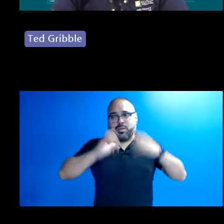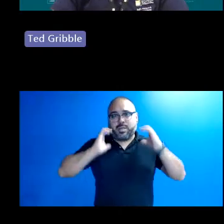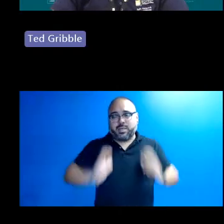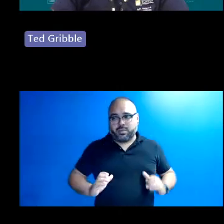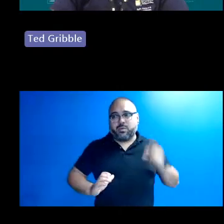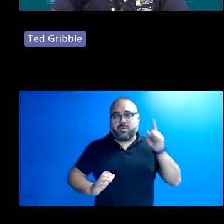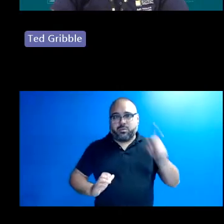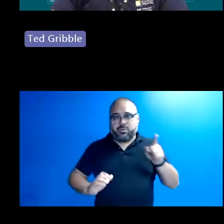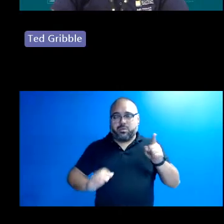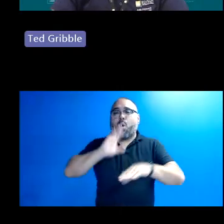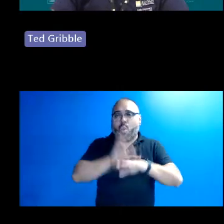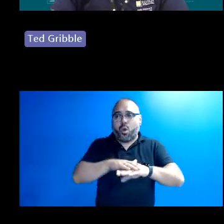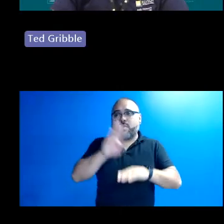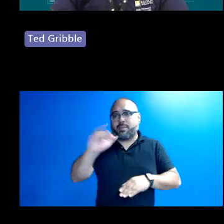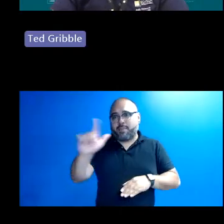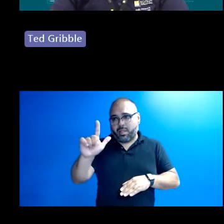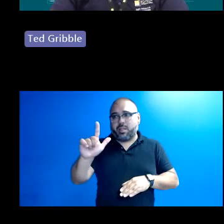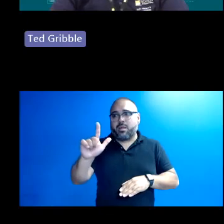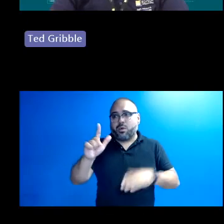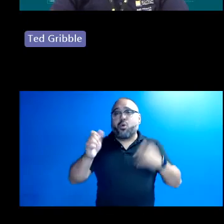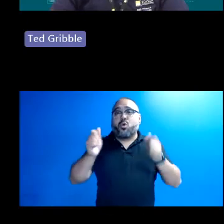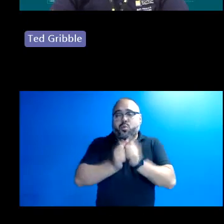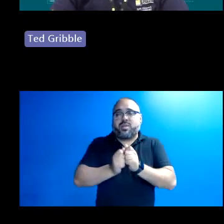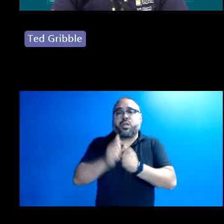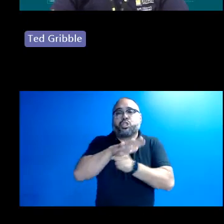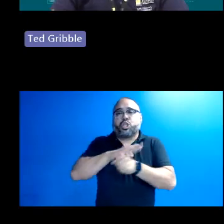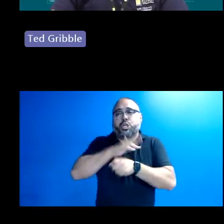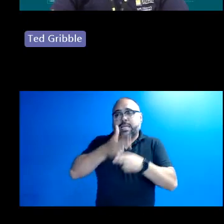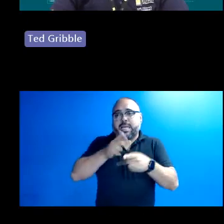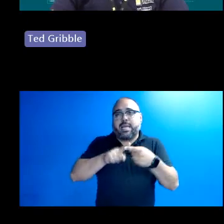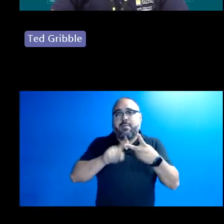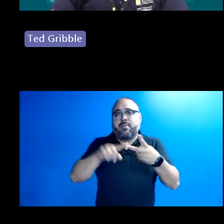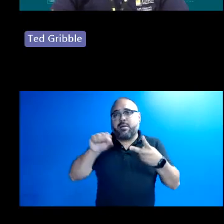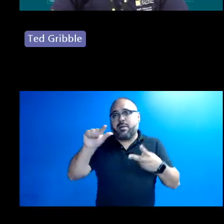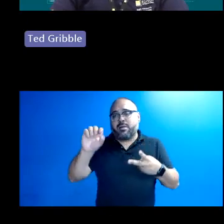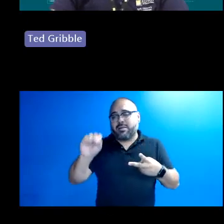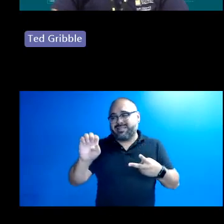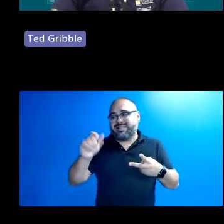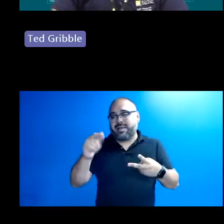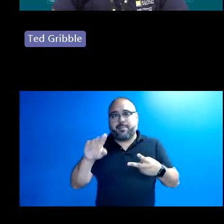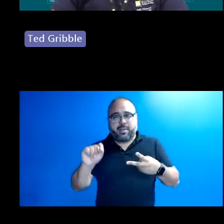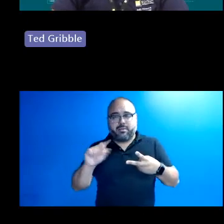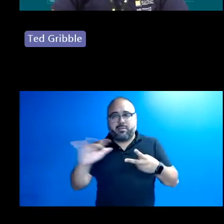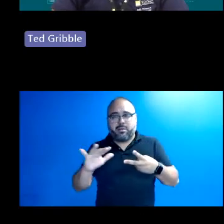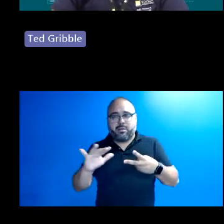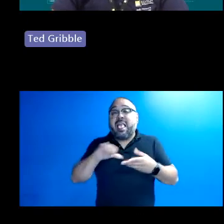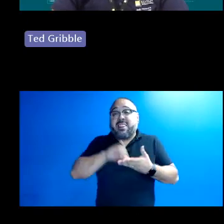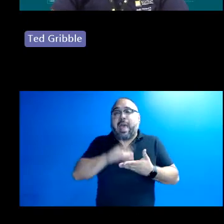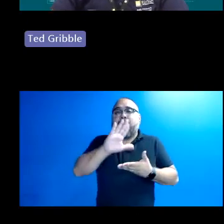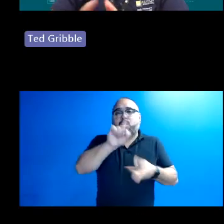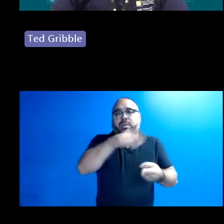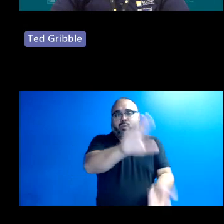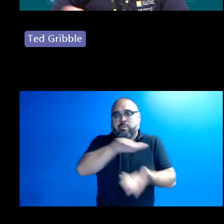on the bill with like the circuit name, the segment, and things like that. Mm-hmm. we'll have to take that back and see